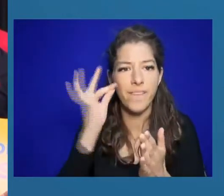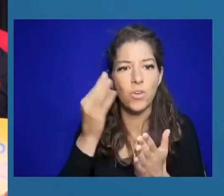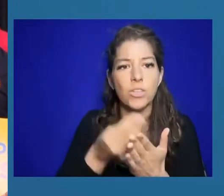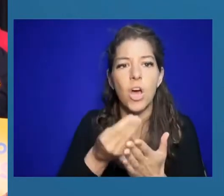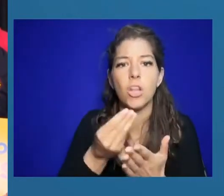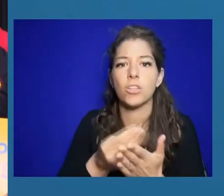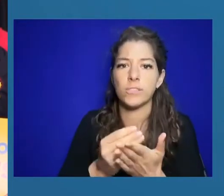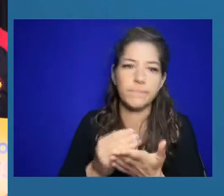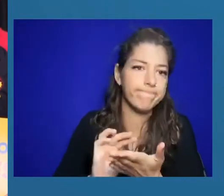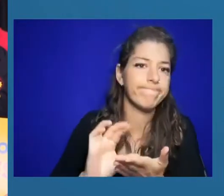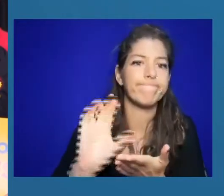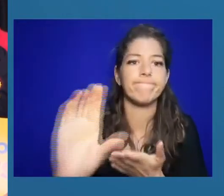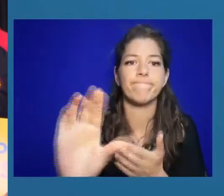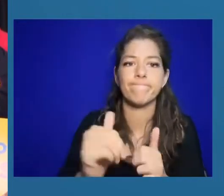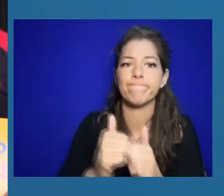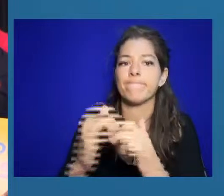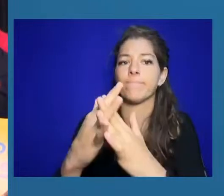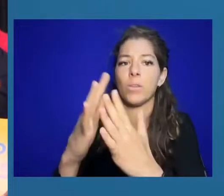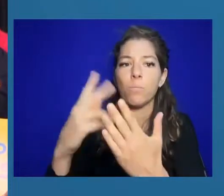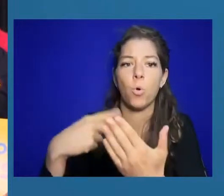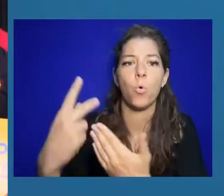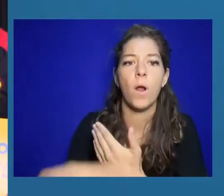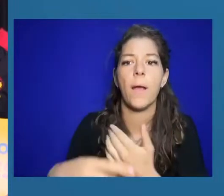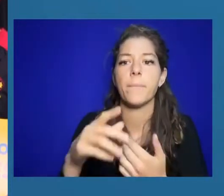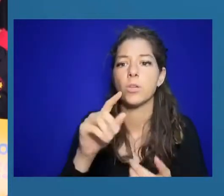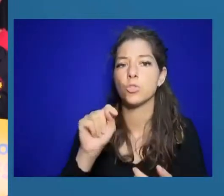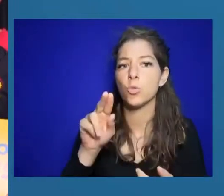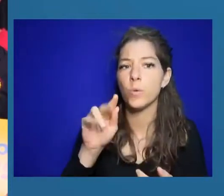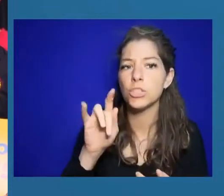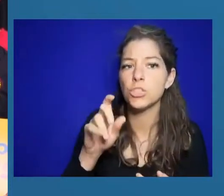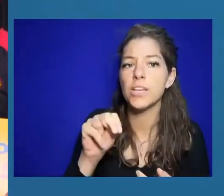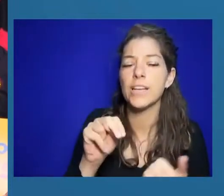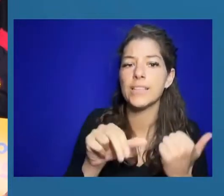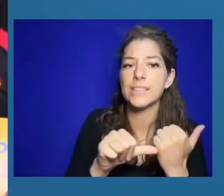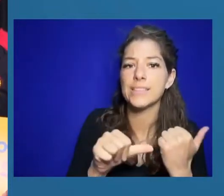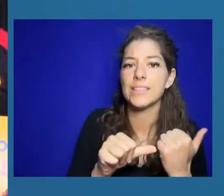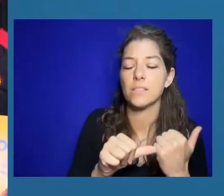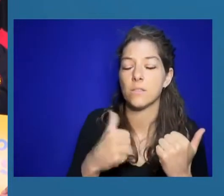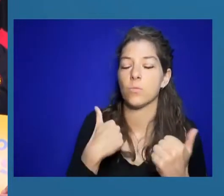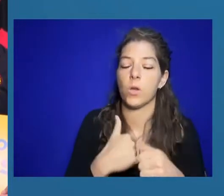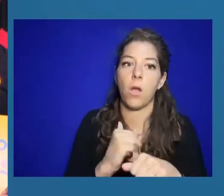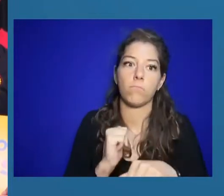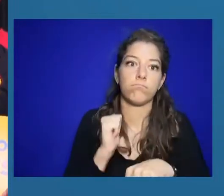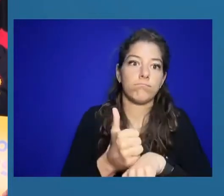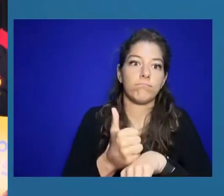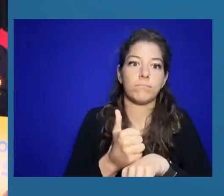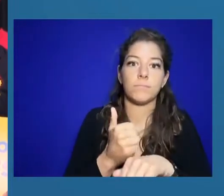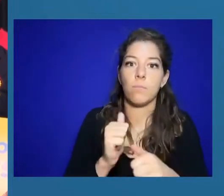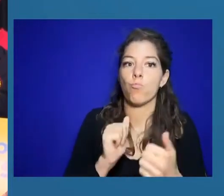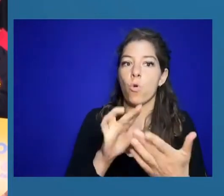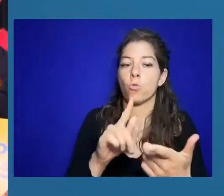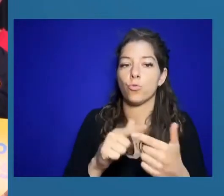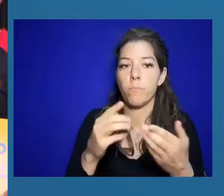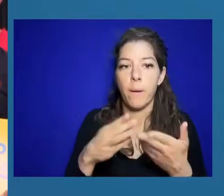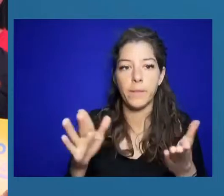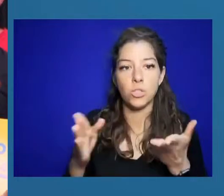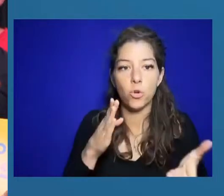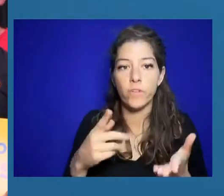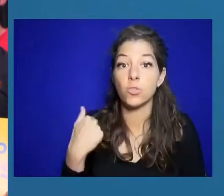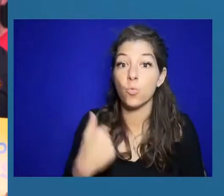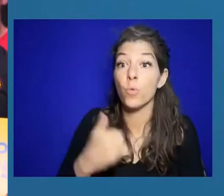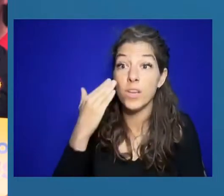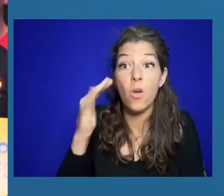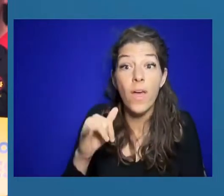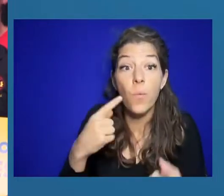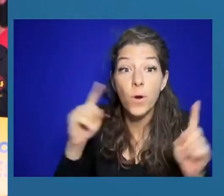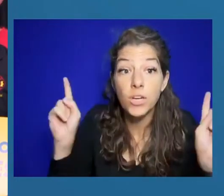towards programming and tuition assistance. SUNY Niagara is emblematic of the approach to public service that we know works.